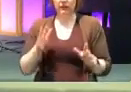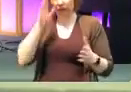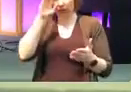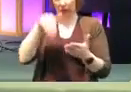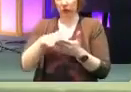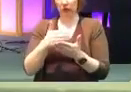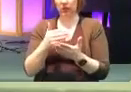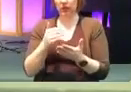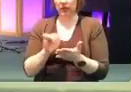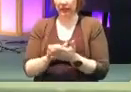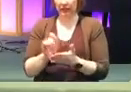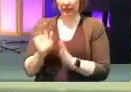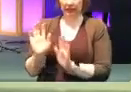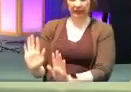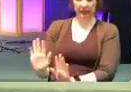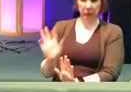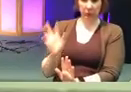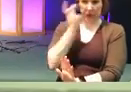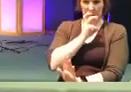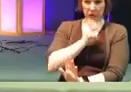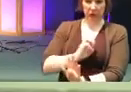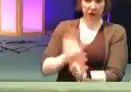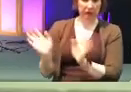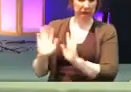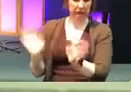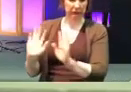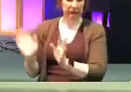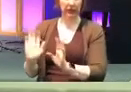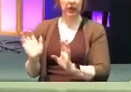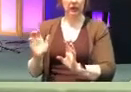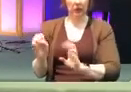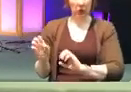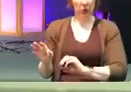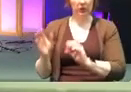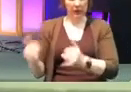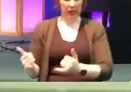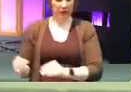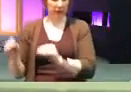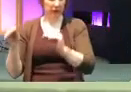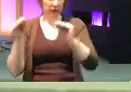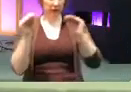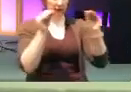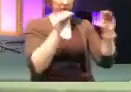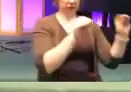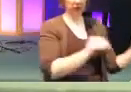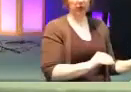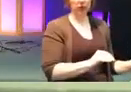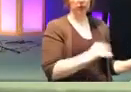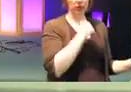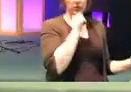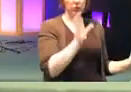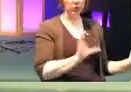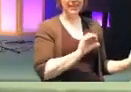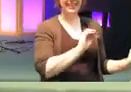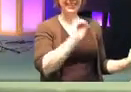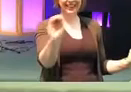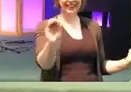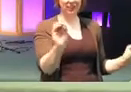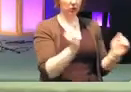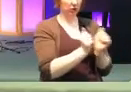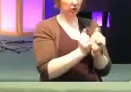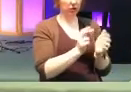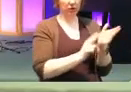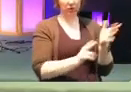and said, you know what, that's just a little bit too weird, that's a little bit too wacky, so we're going to go over here and not do anything with the Holy